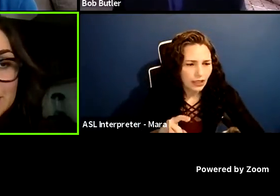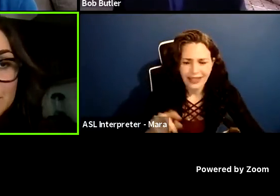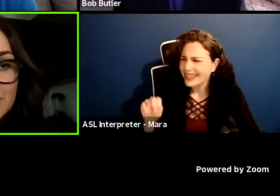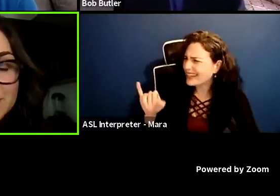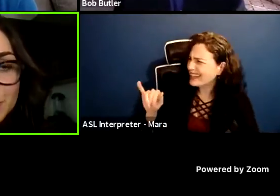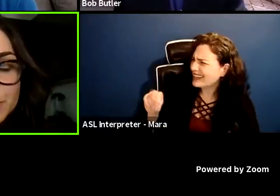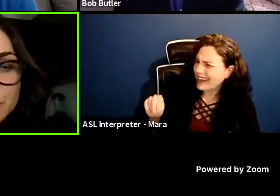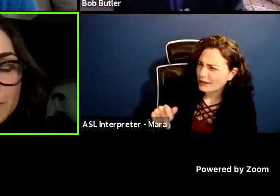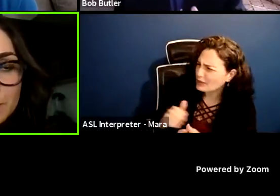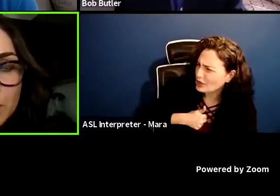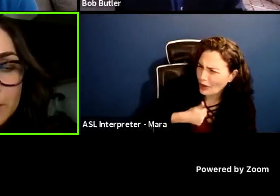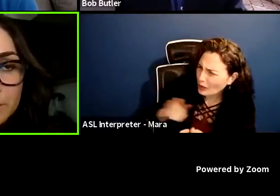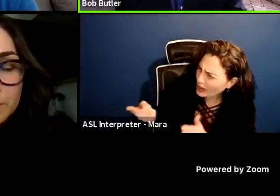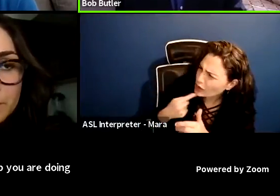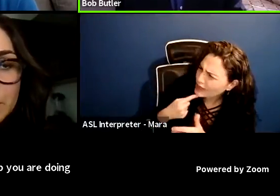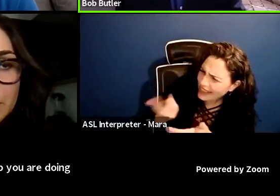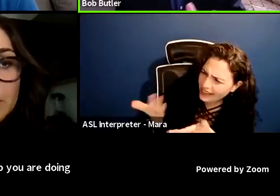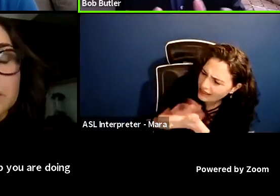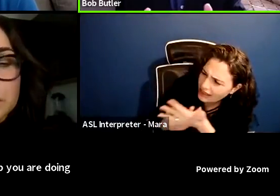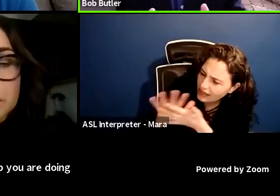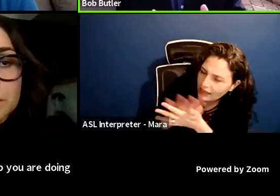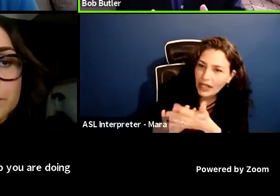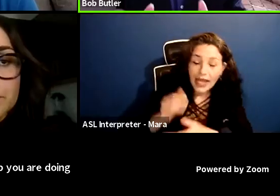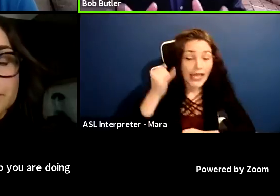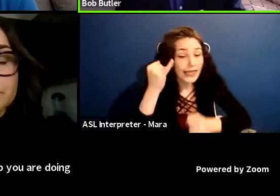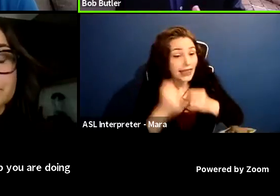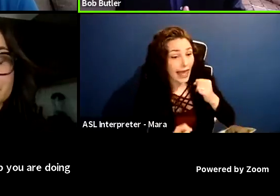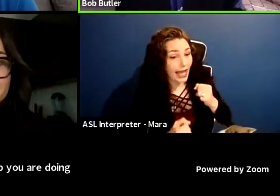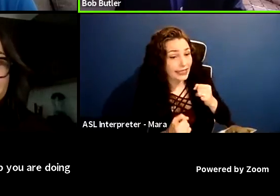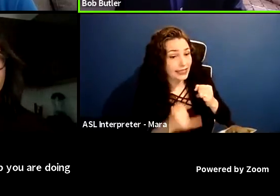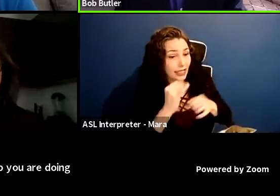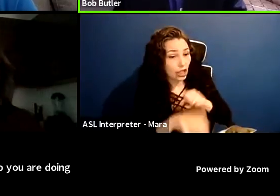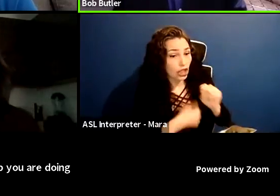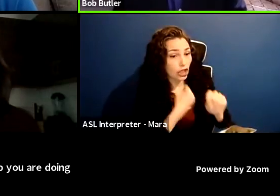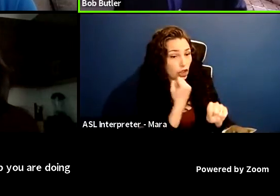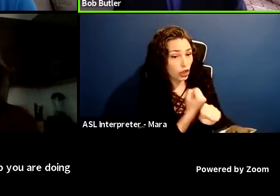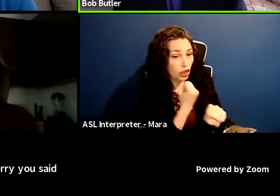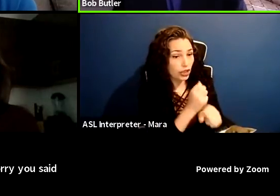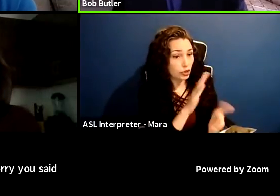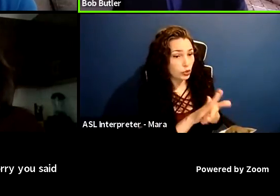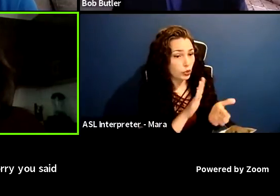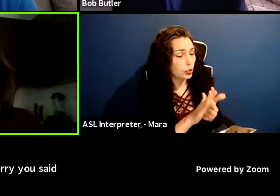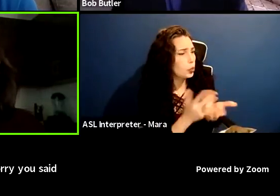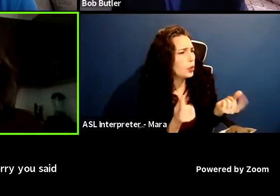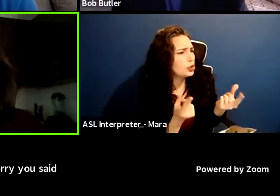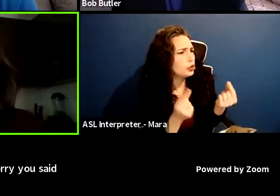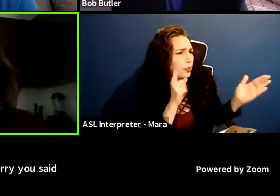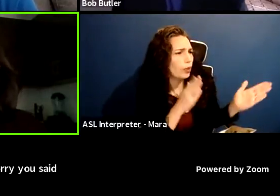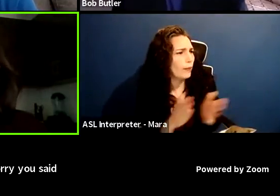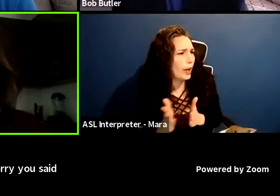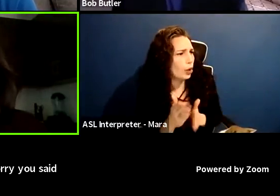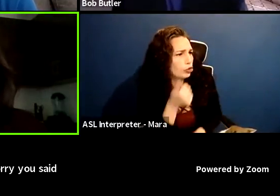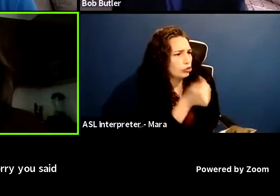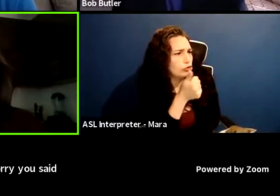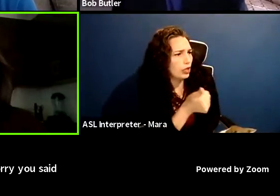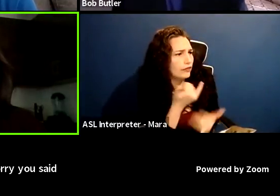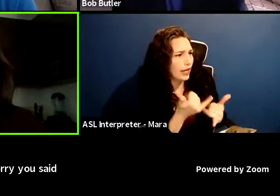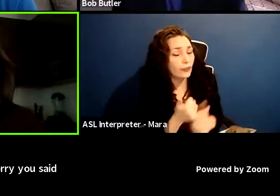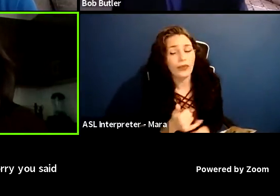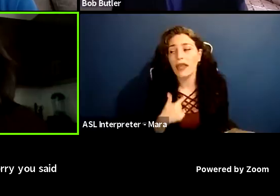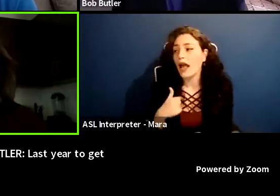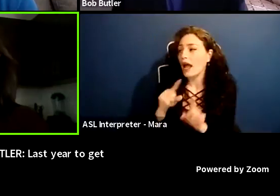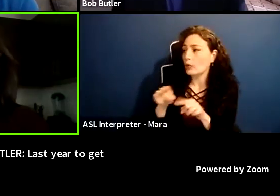last year in school. The last year in school, what were you doing to get ready for what you're doing now? At the University of Missouri, we